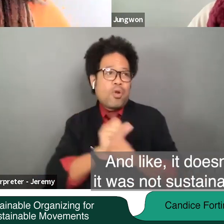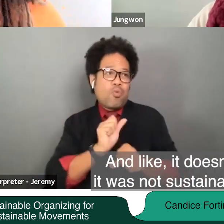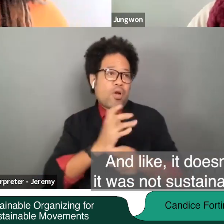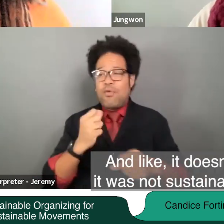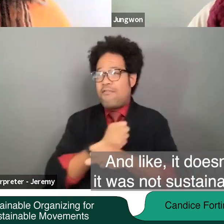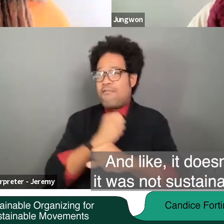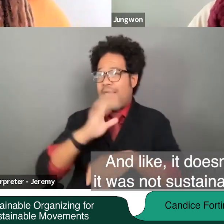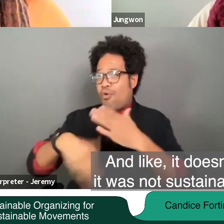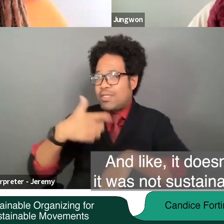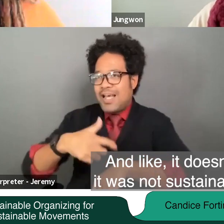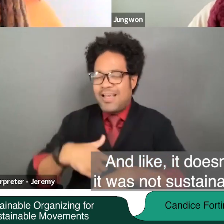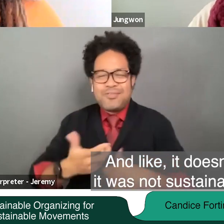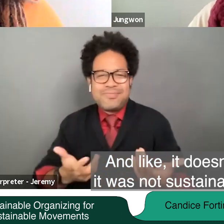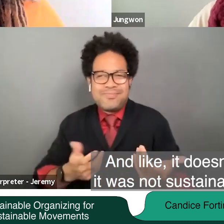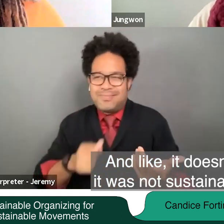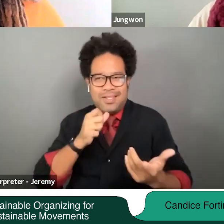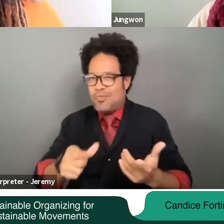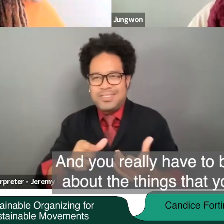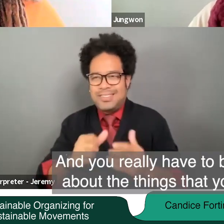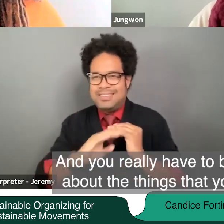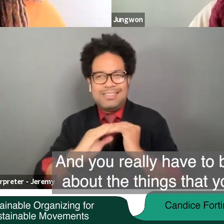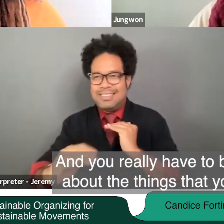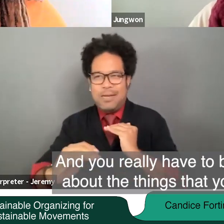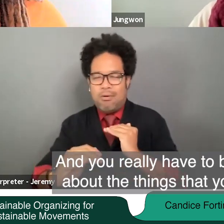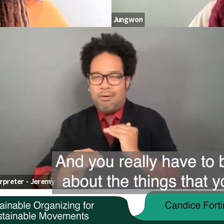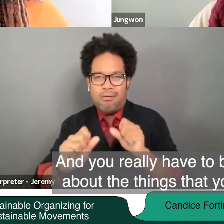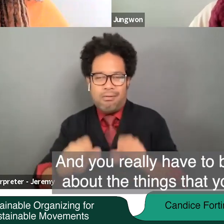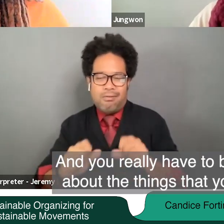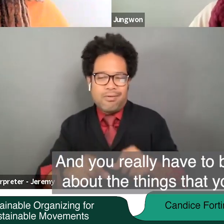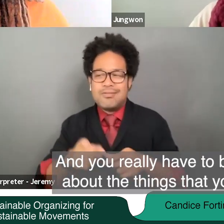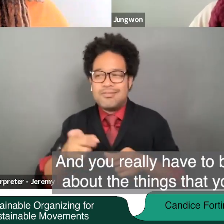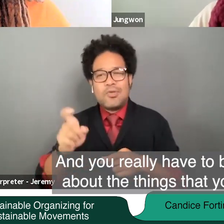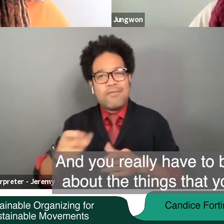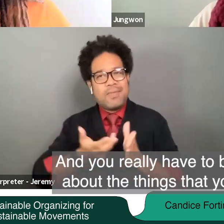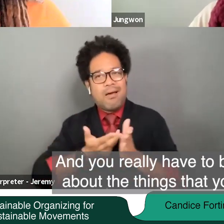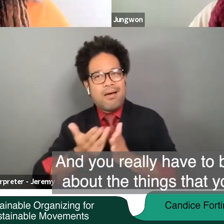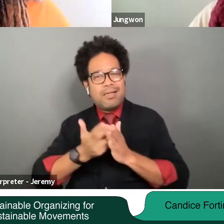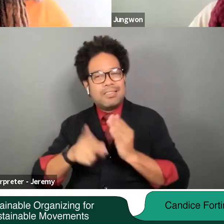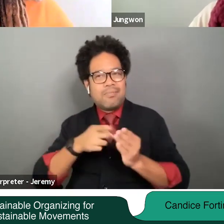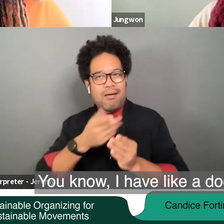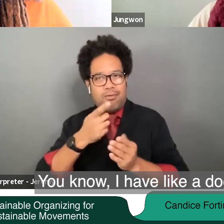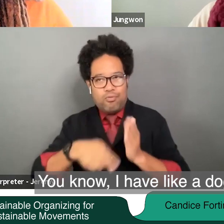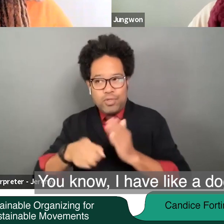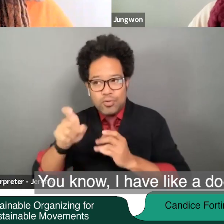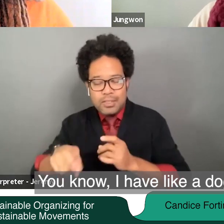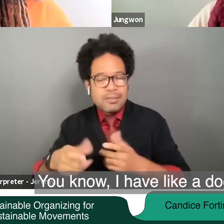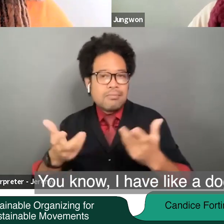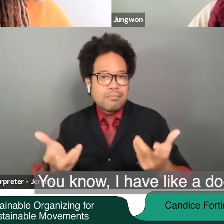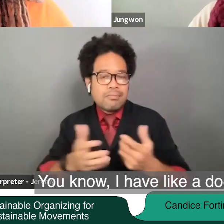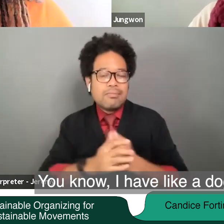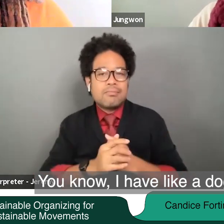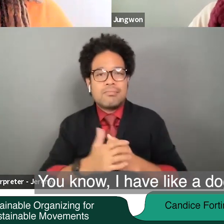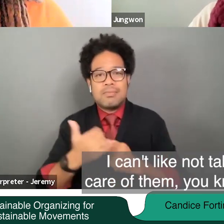like, it was not sustainable. And you really have to be honest about the things that you need. you know, I